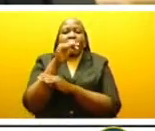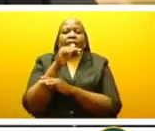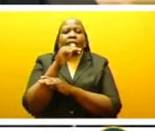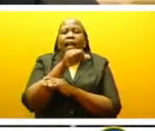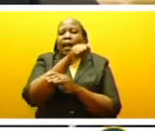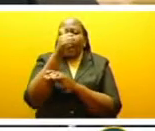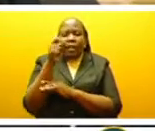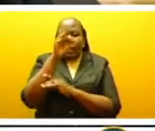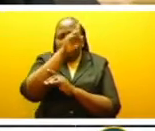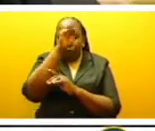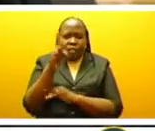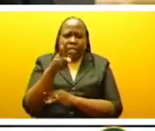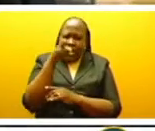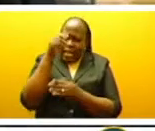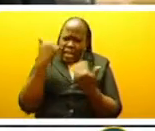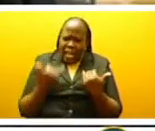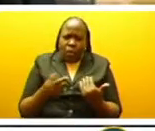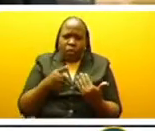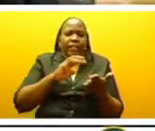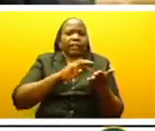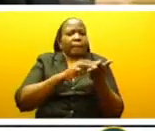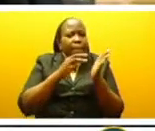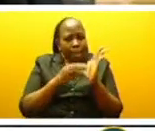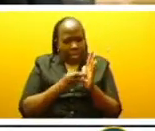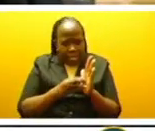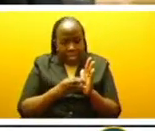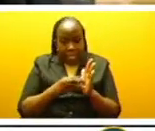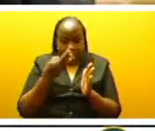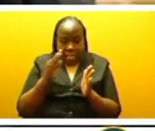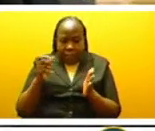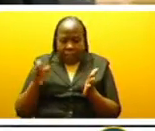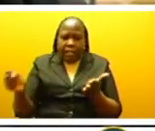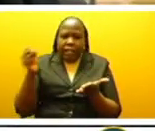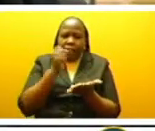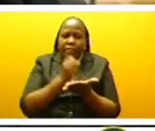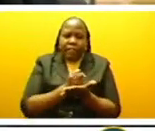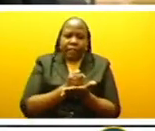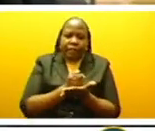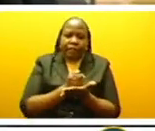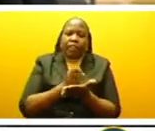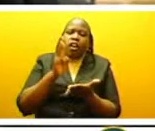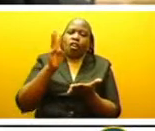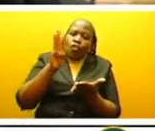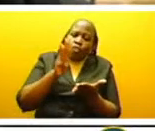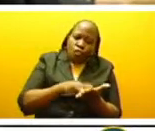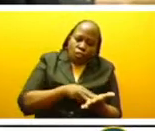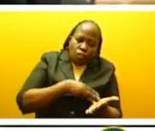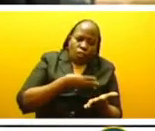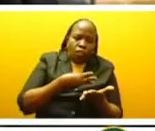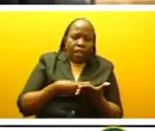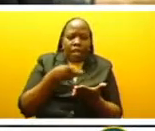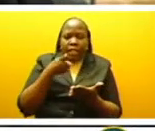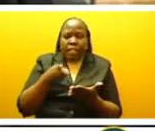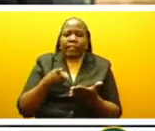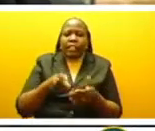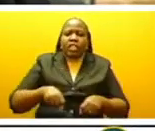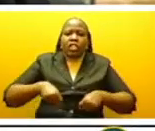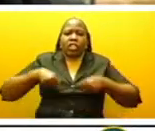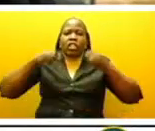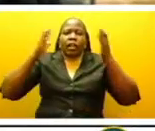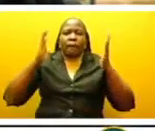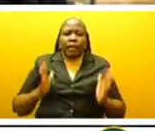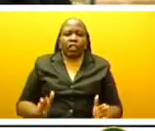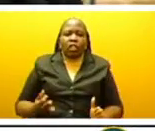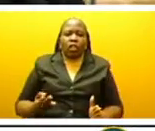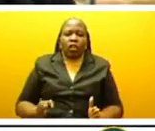Would it then mean that if the gazette notice was to fall away, would it then mean that the chairperson of the commission